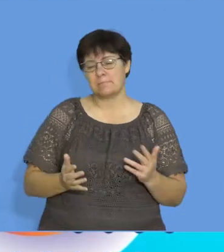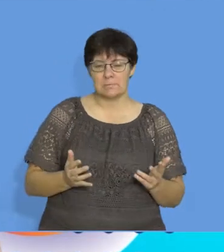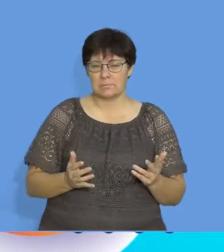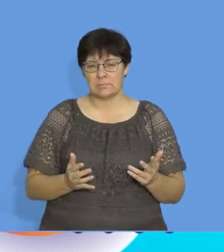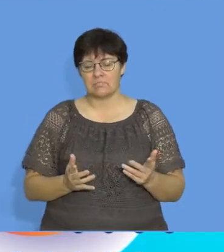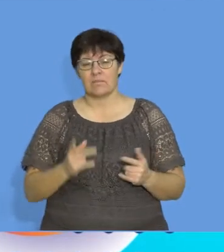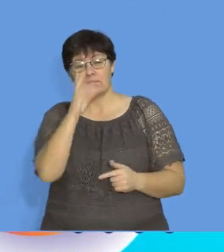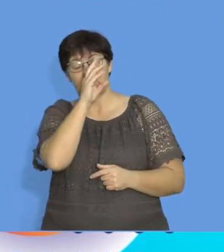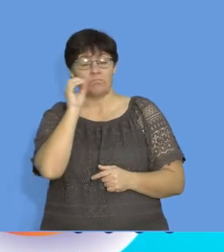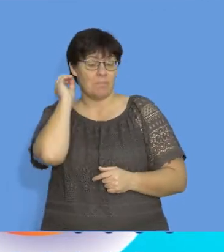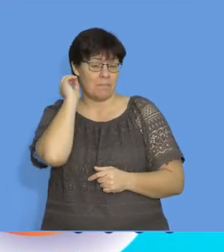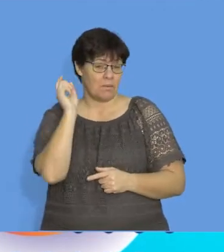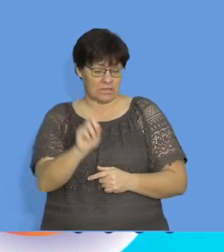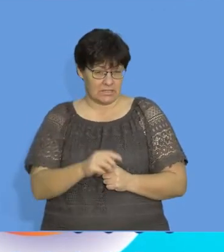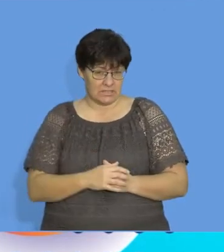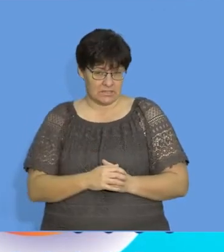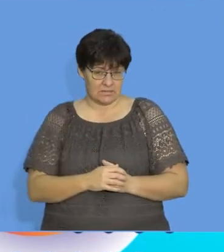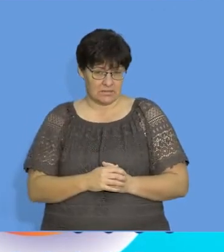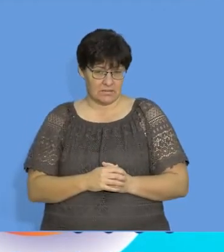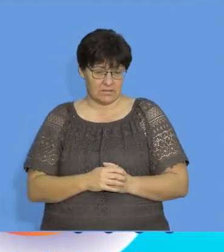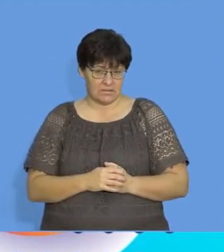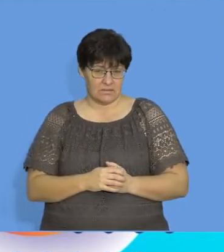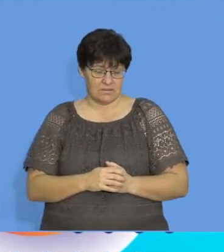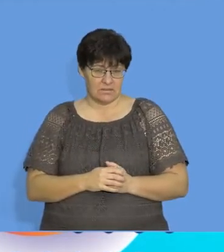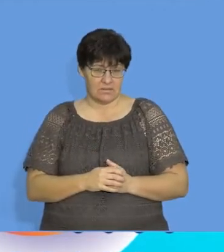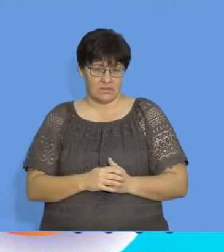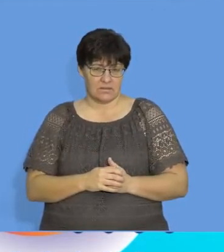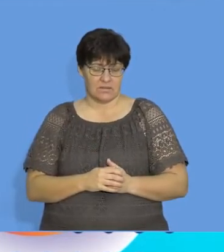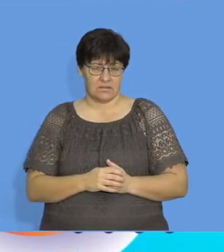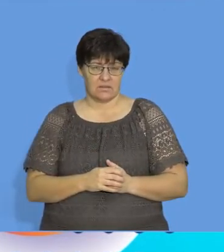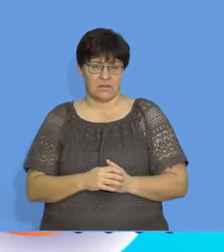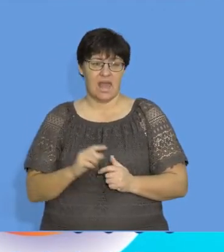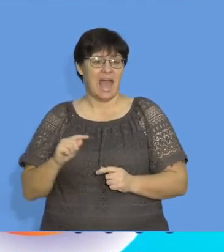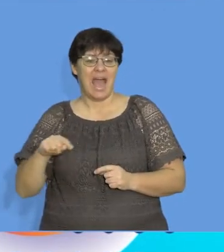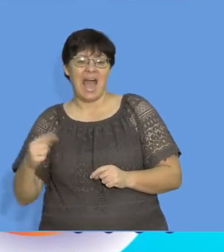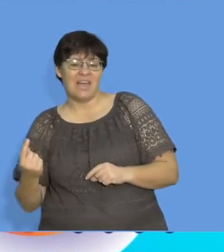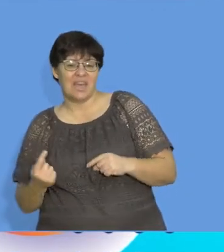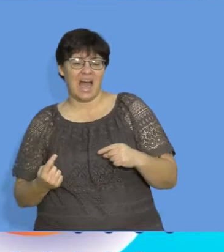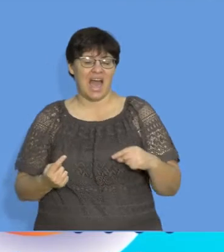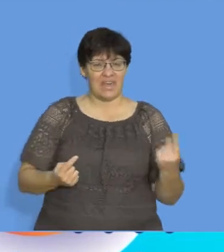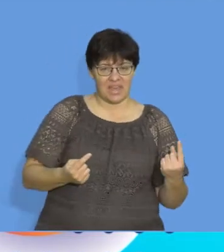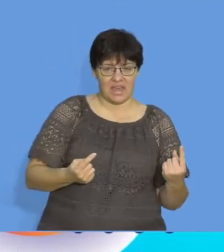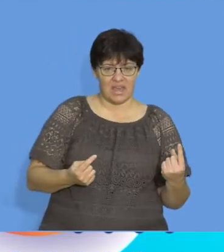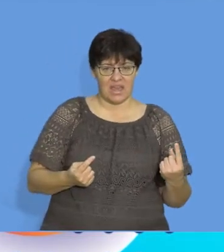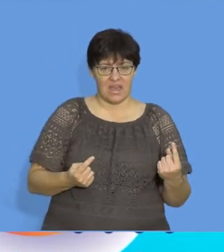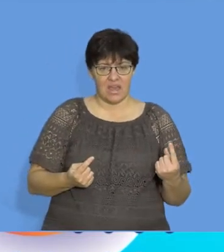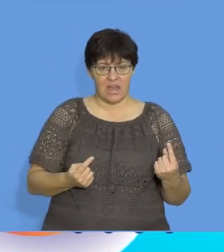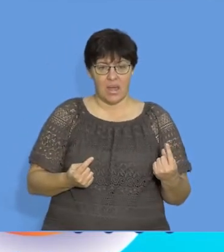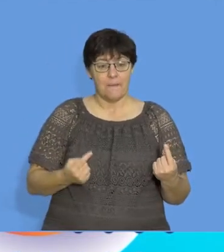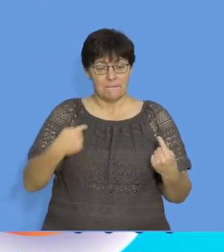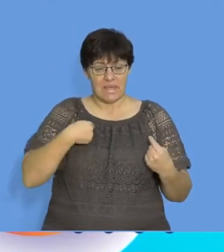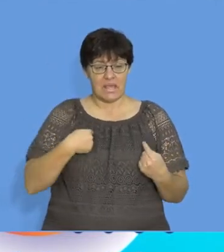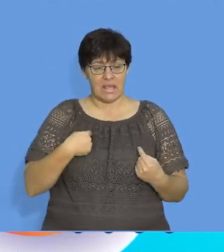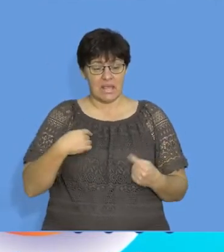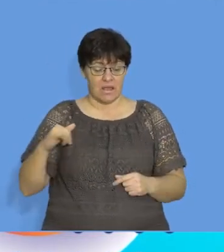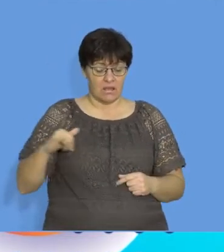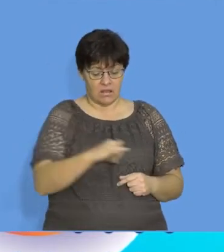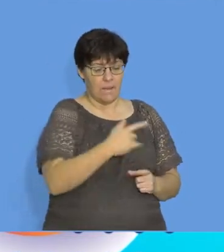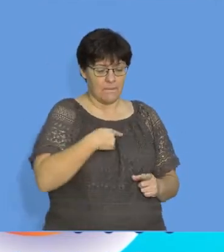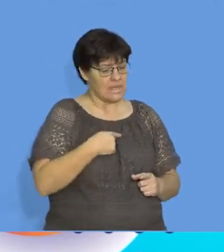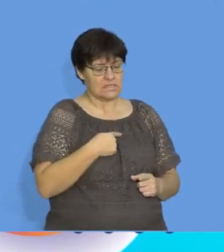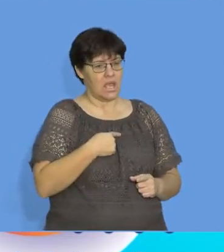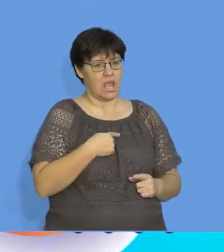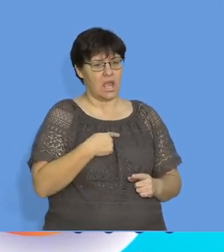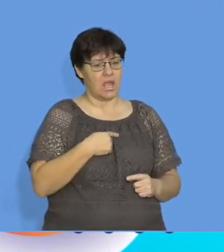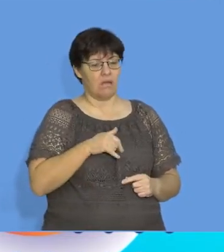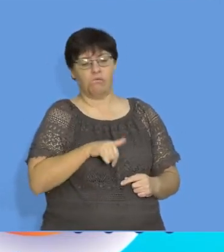what we need to remember here is that I can't give any other way than the way they gave me the direction. So how